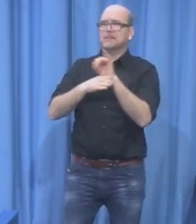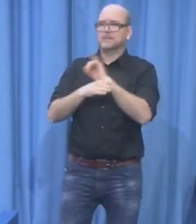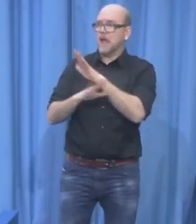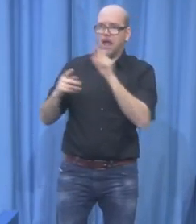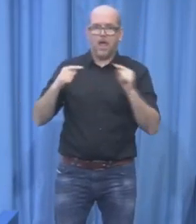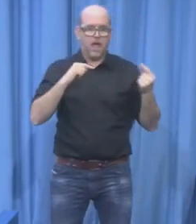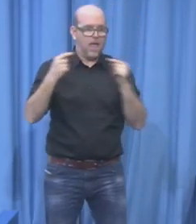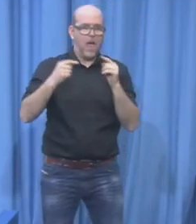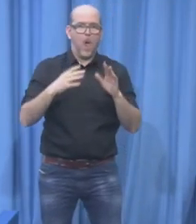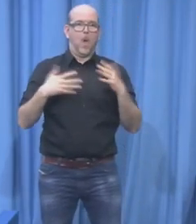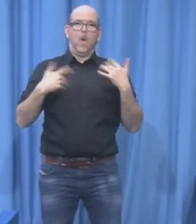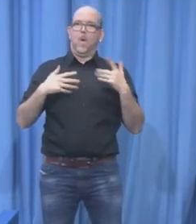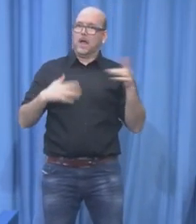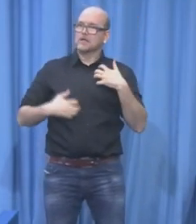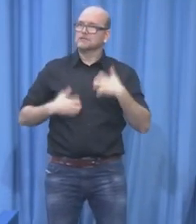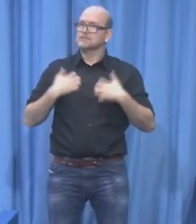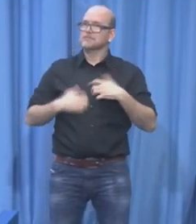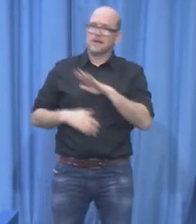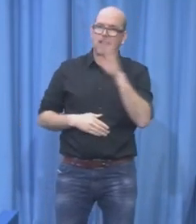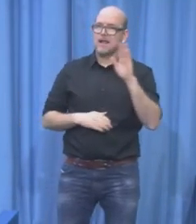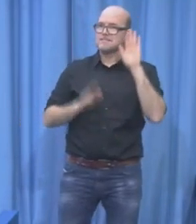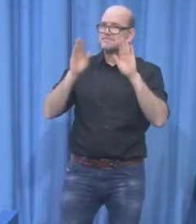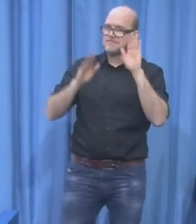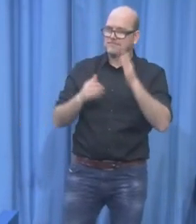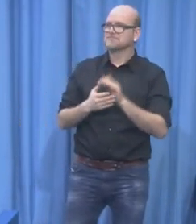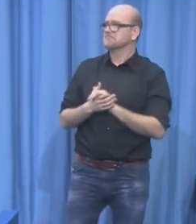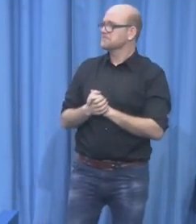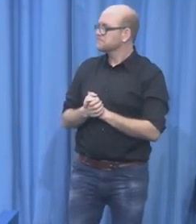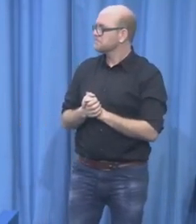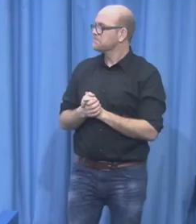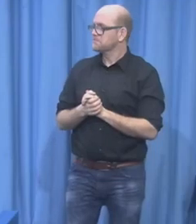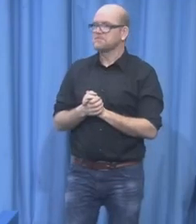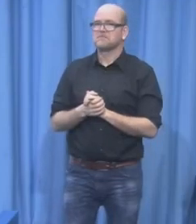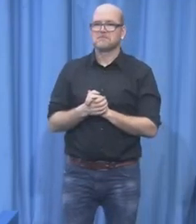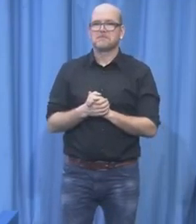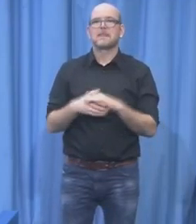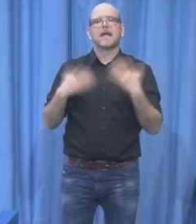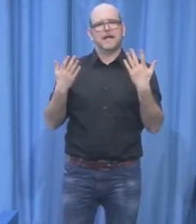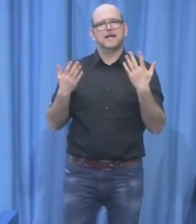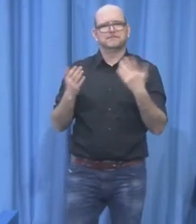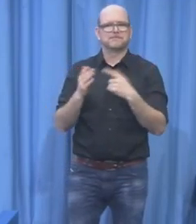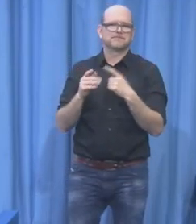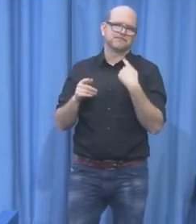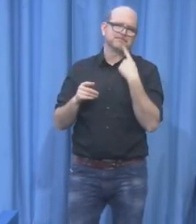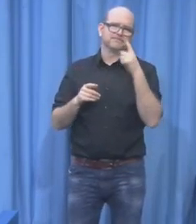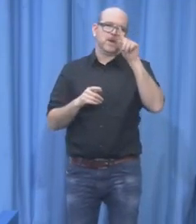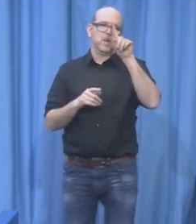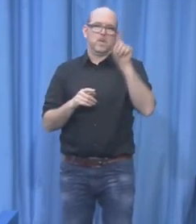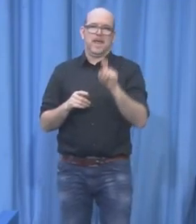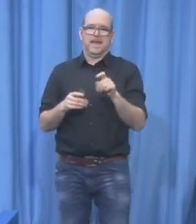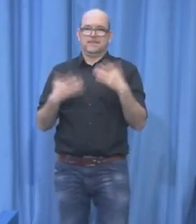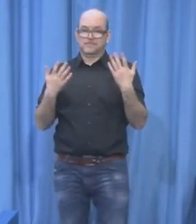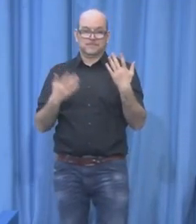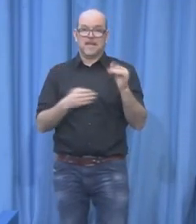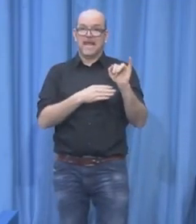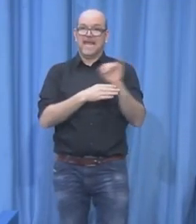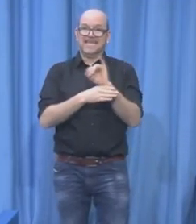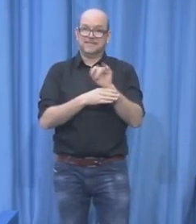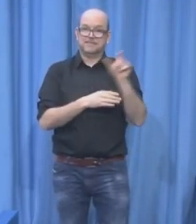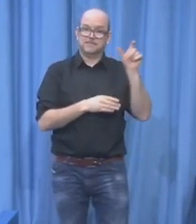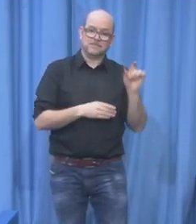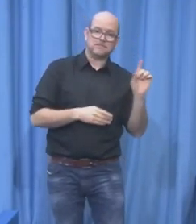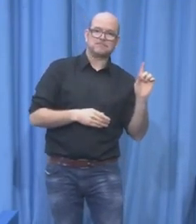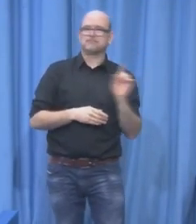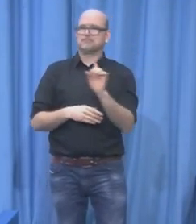it online, on the web at the moment, Andy and Trish. So I told them I'd mention them, so they owe me €50 for mentioning